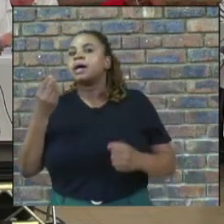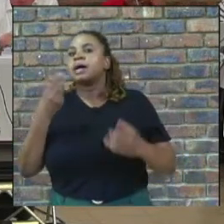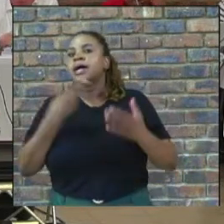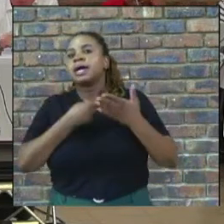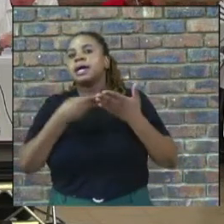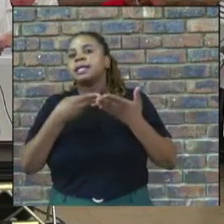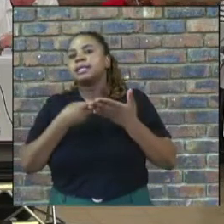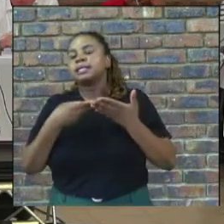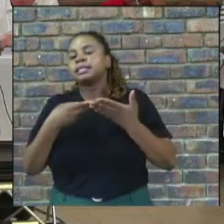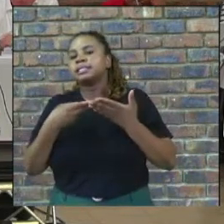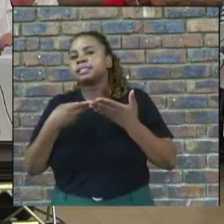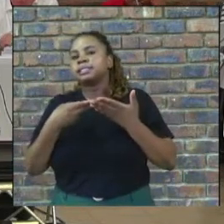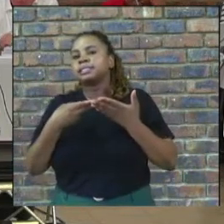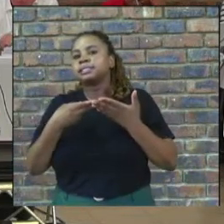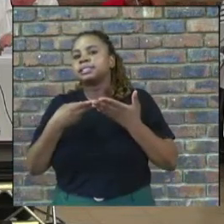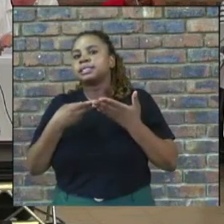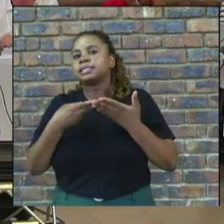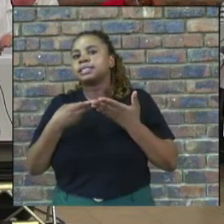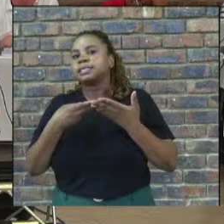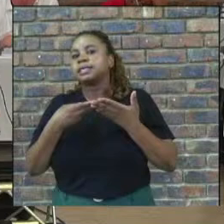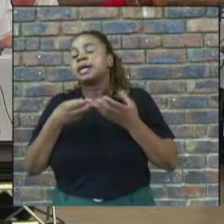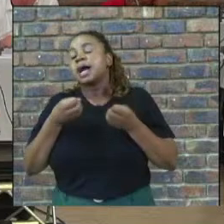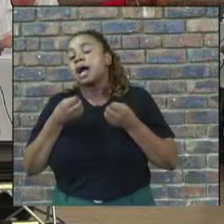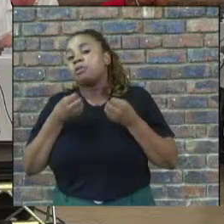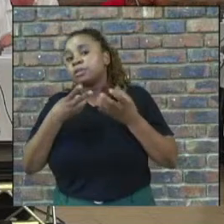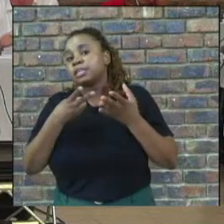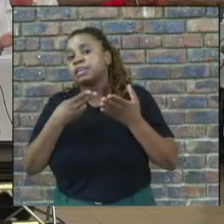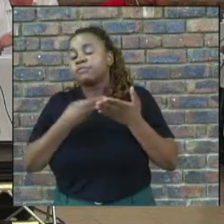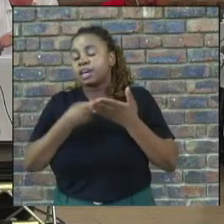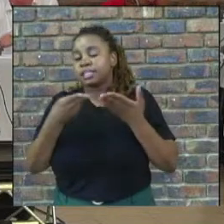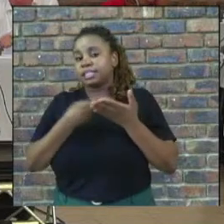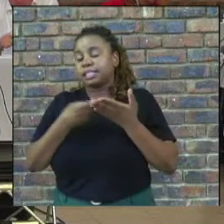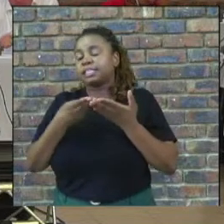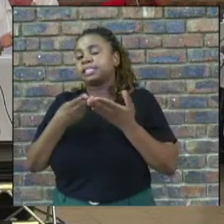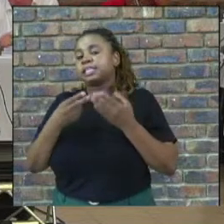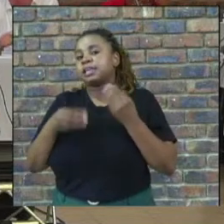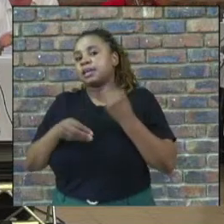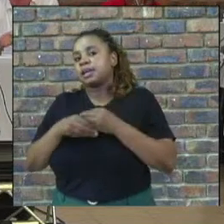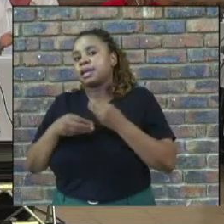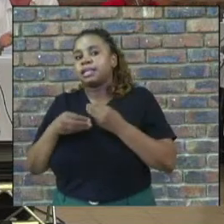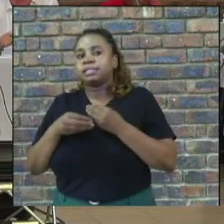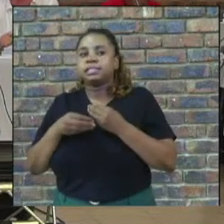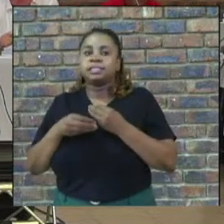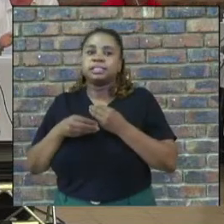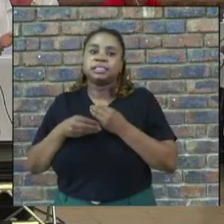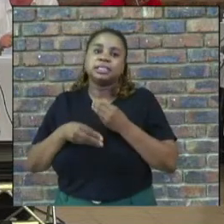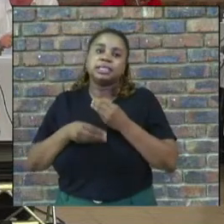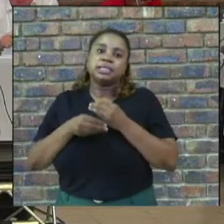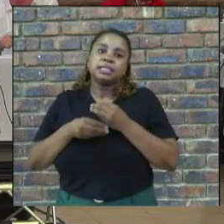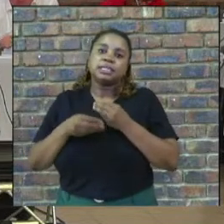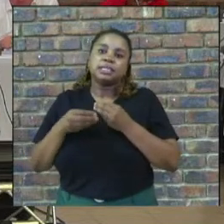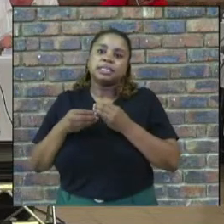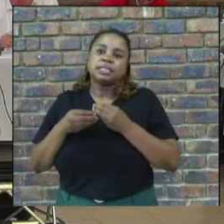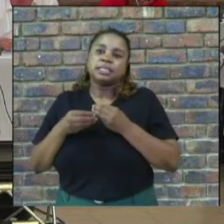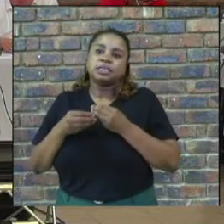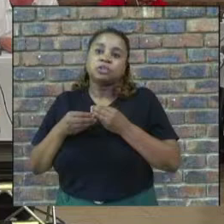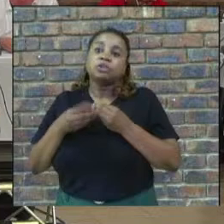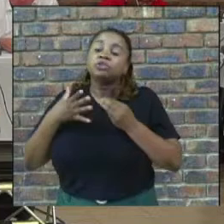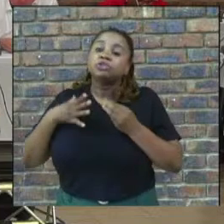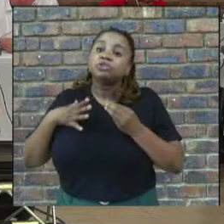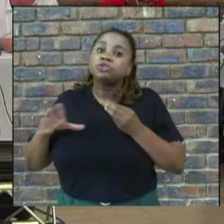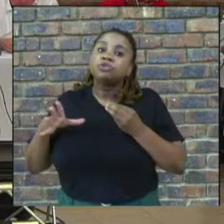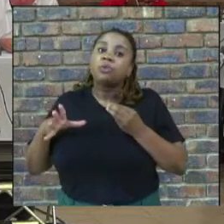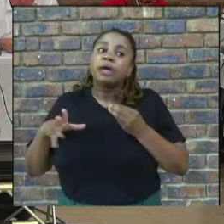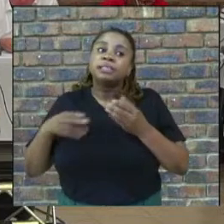I'm giving the address, the physical address, and the phone number. Orifa address or phone number. If